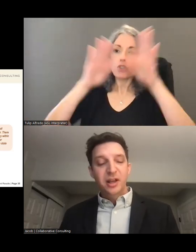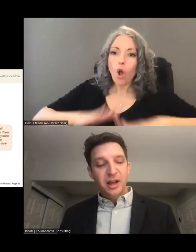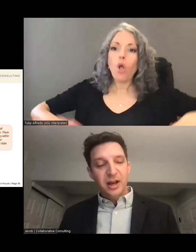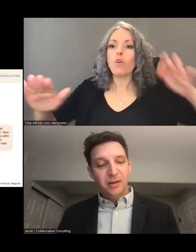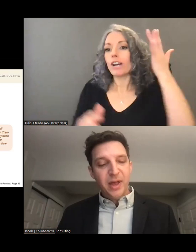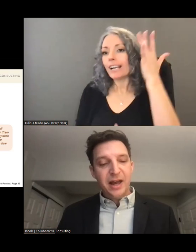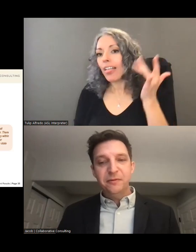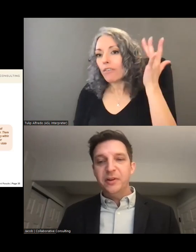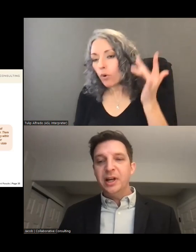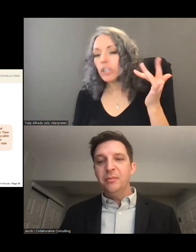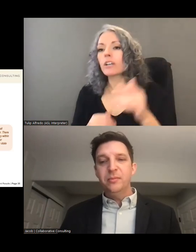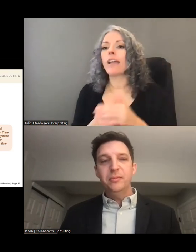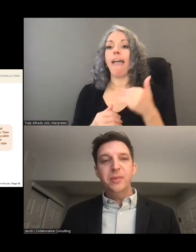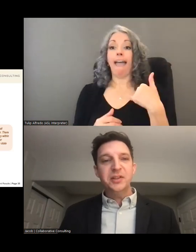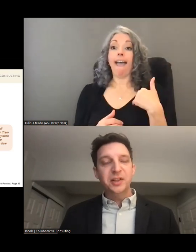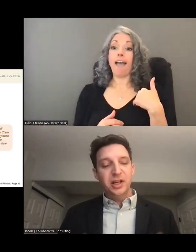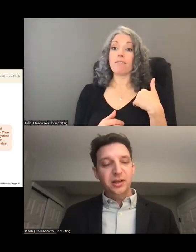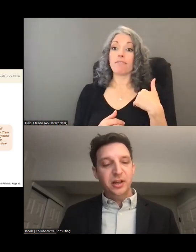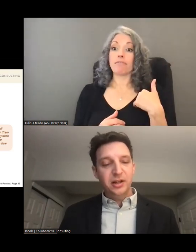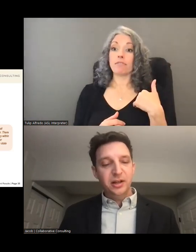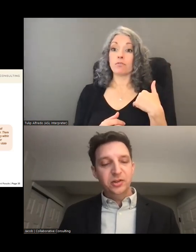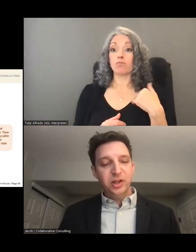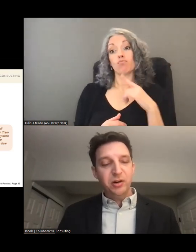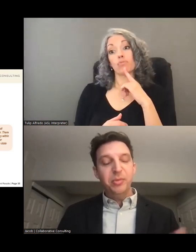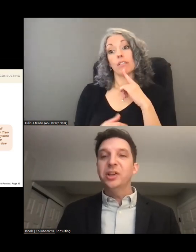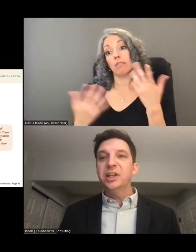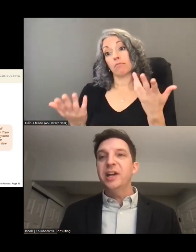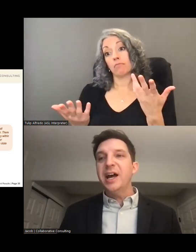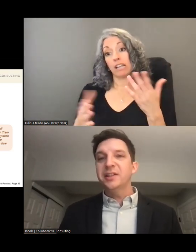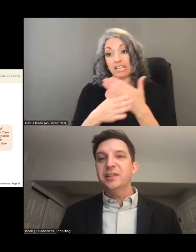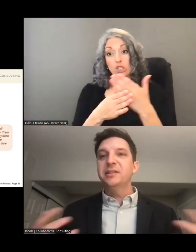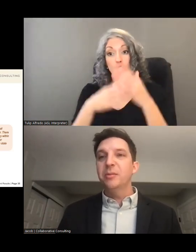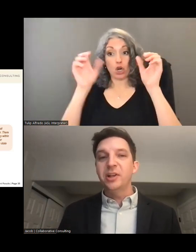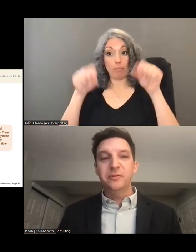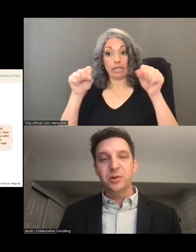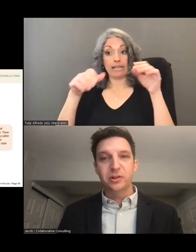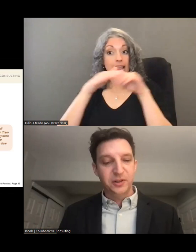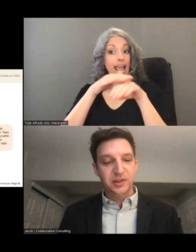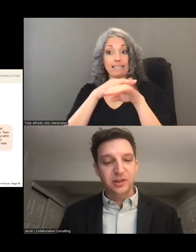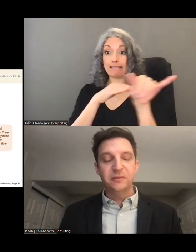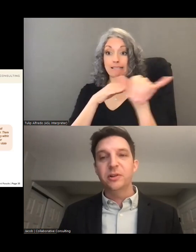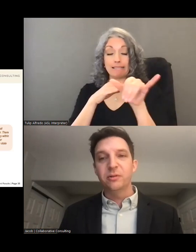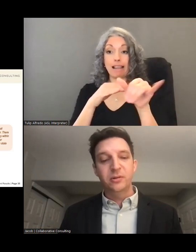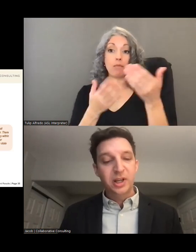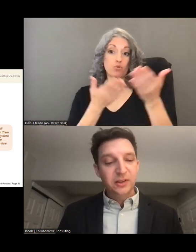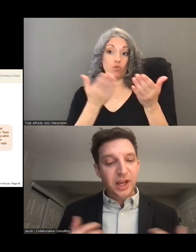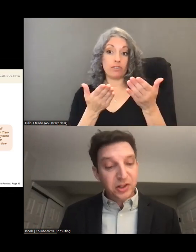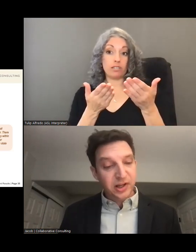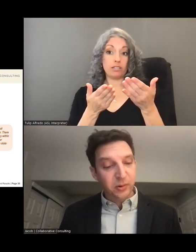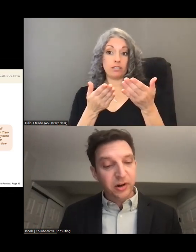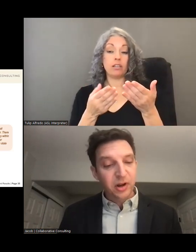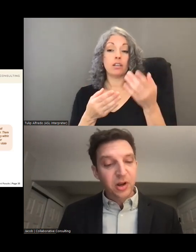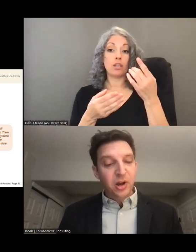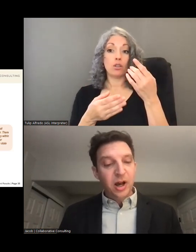California have basically a shared ability to access the same set of core services delivered through the